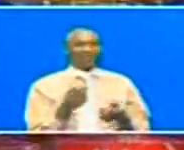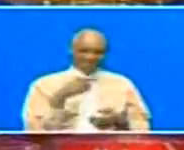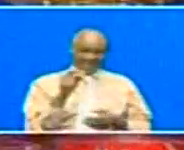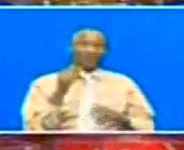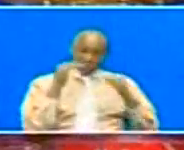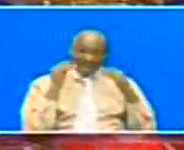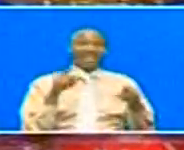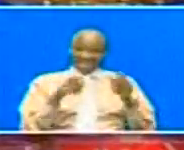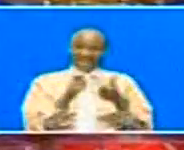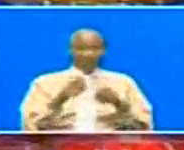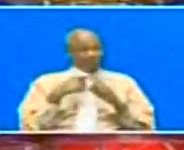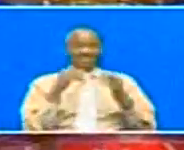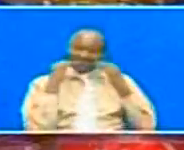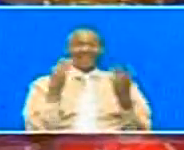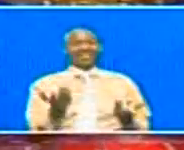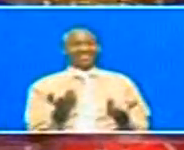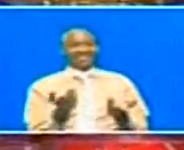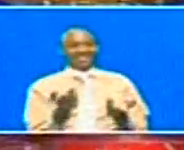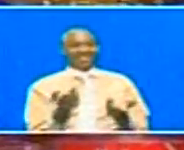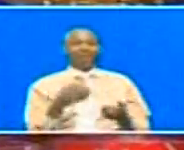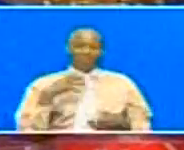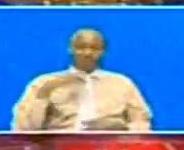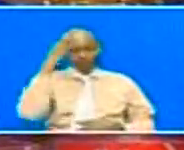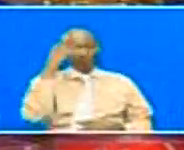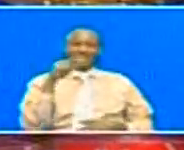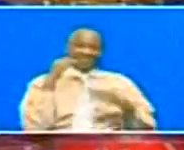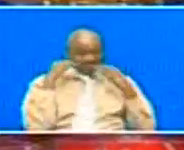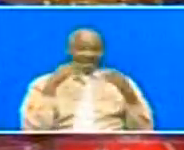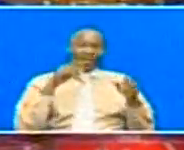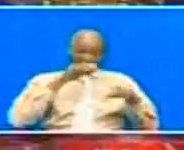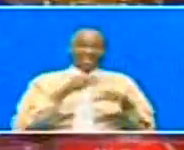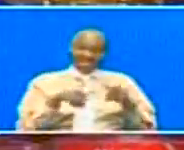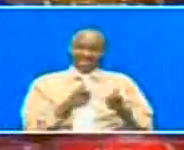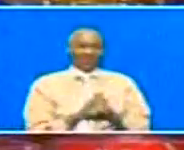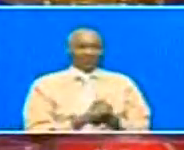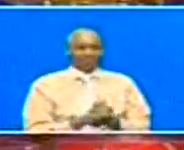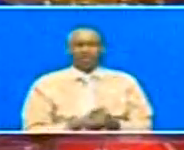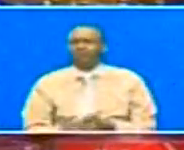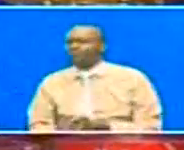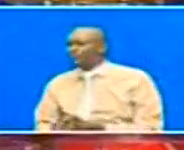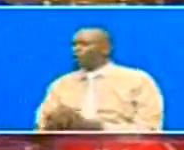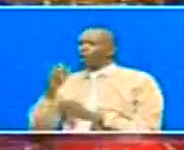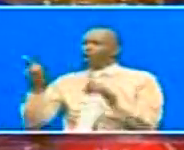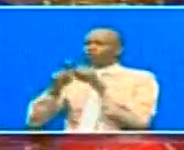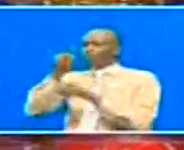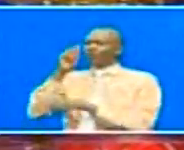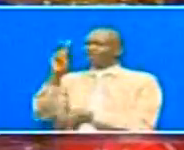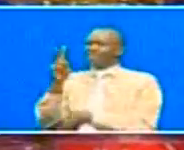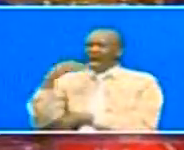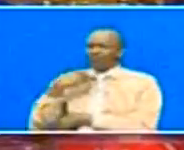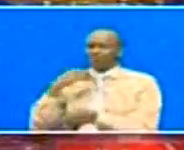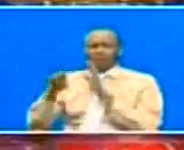smile. Yes. Wow. Because people know you are smiling, even on radio. Yes. Mm-hmm. You also did TV, Fred. Remember? Yes, you